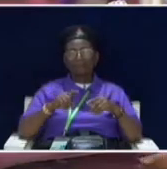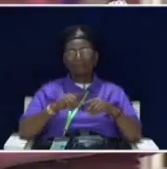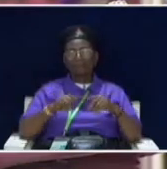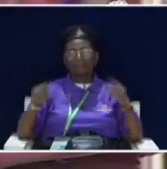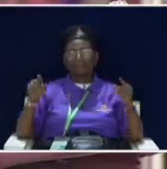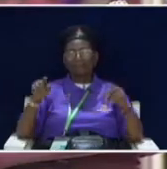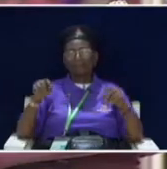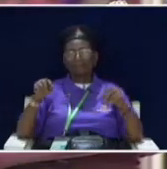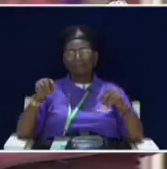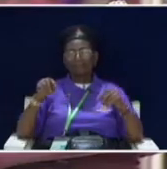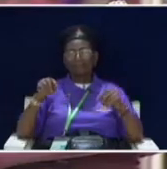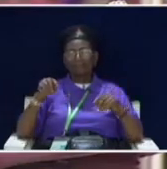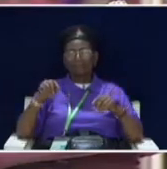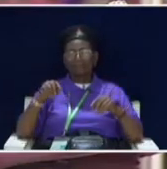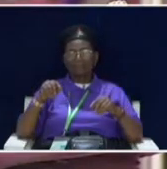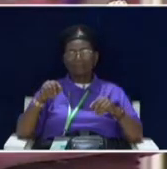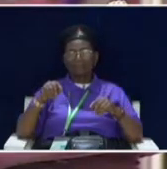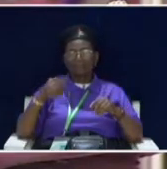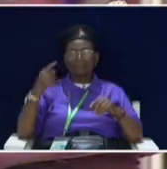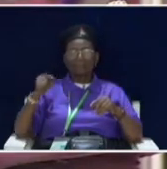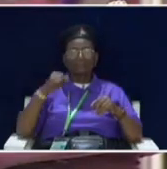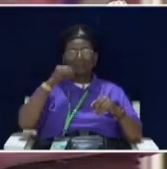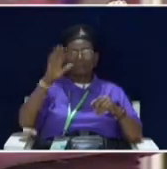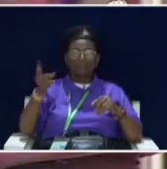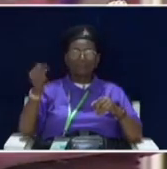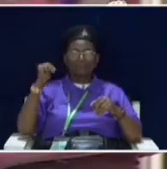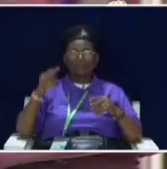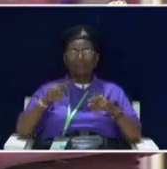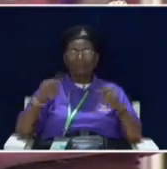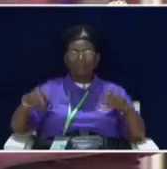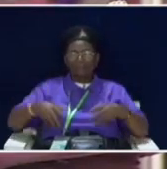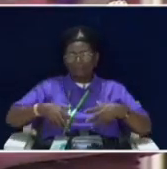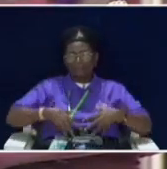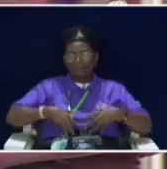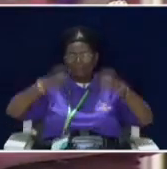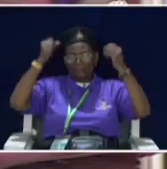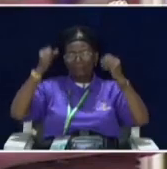The woman was very angry.